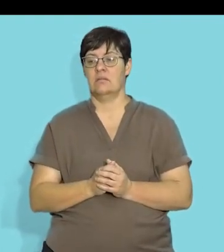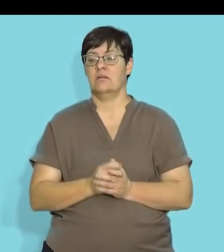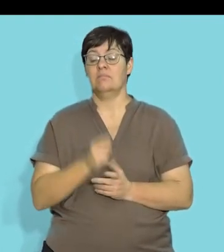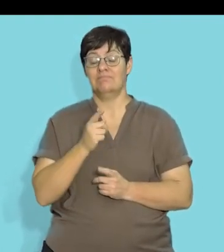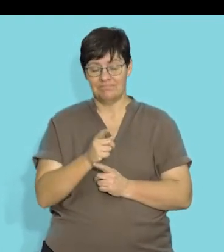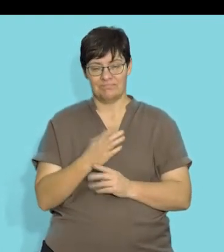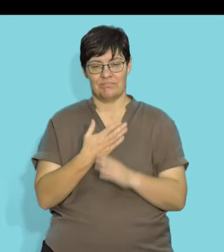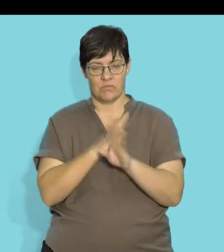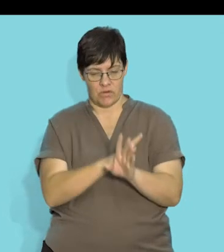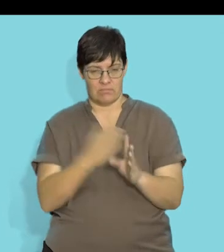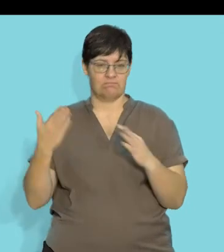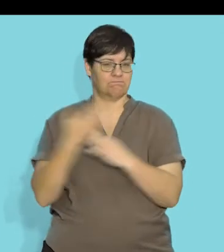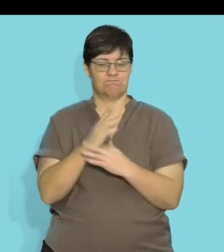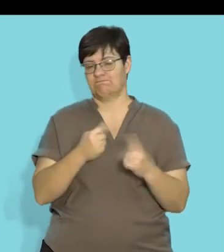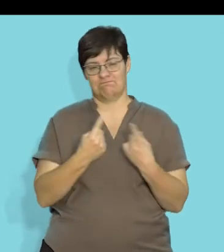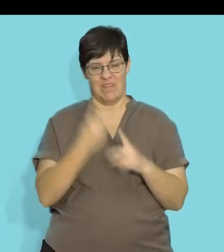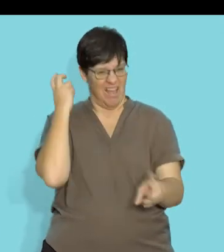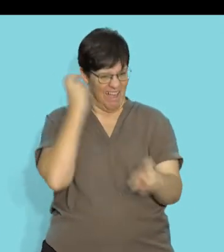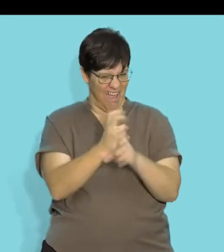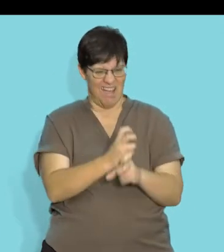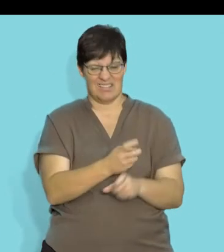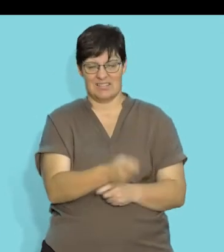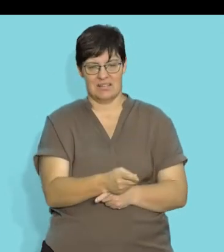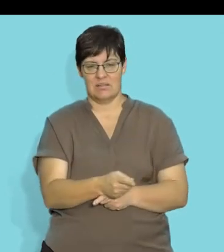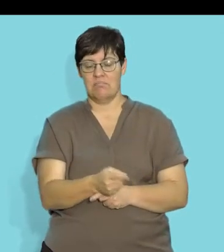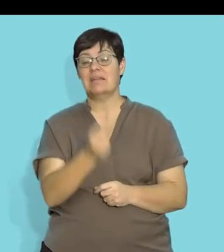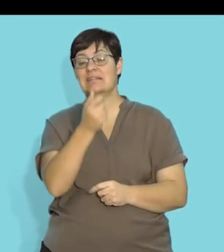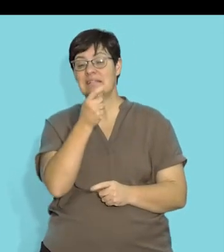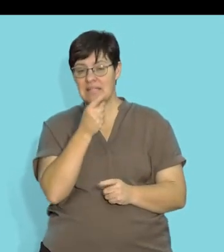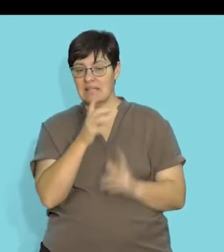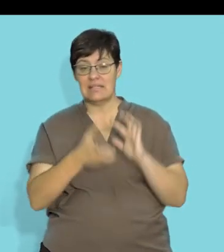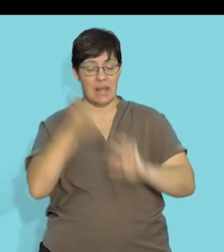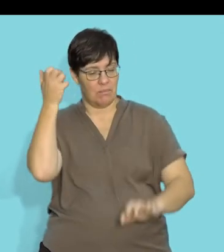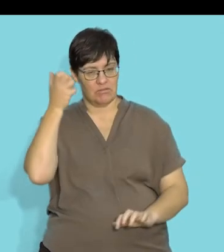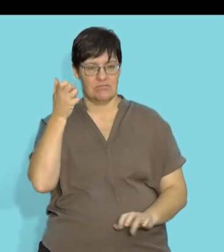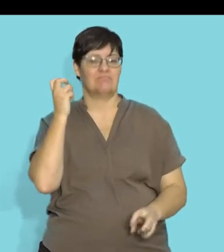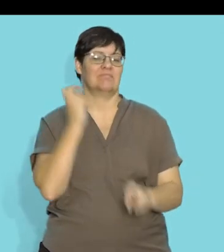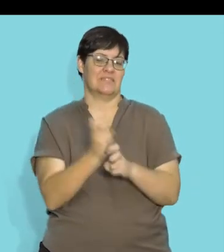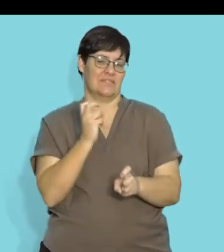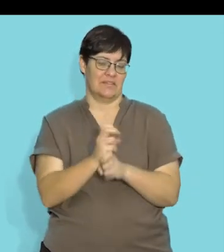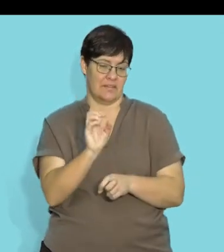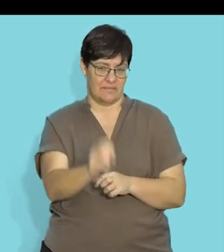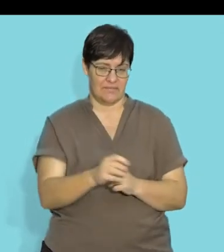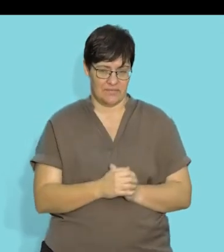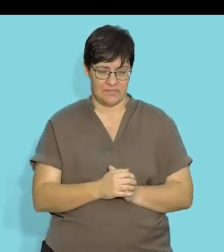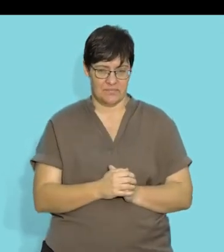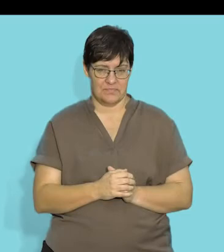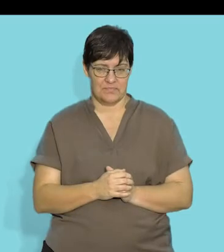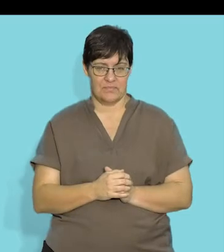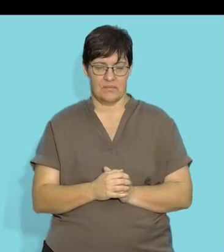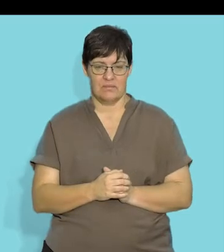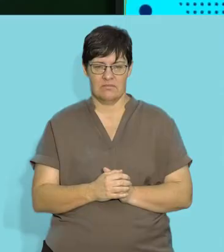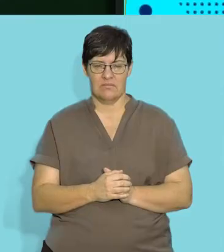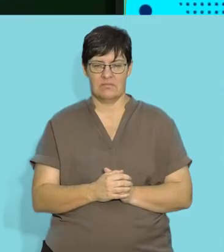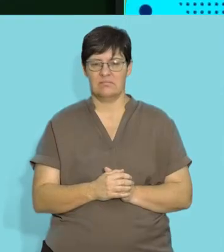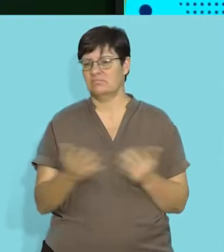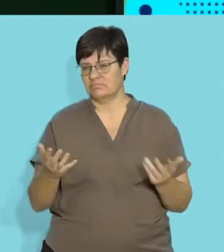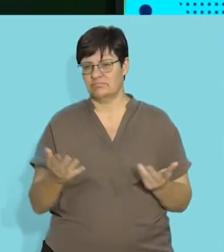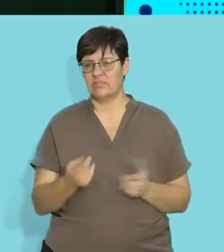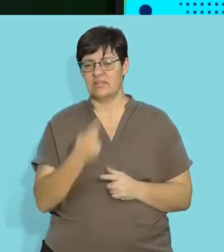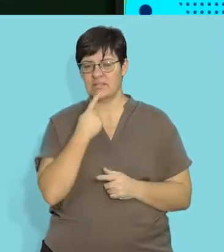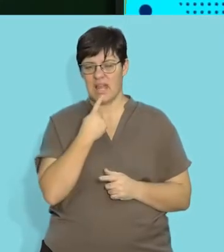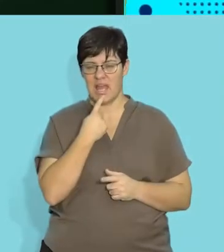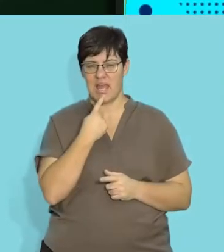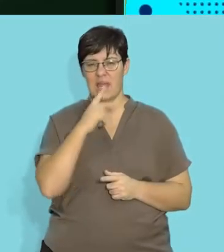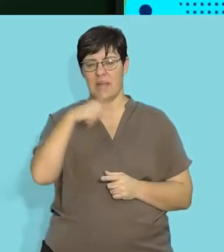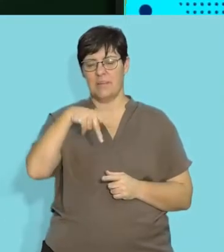that prevent penetration and make it difficult for the seeds to be damaged. Now we often see this, I mean you guys have eaten probably a